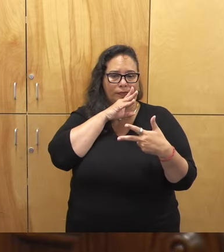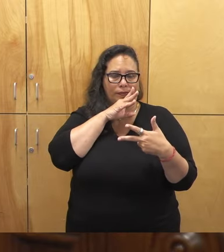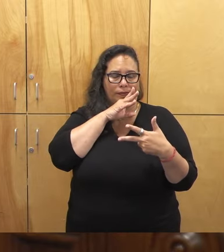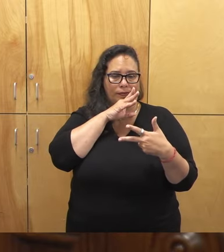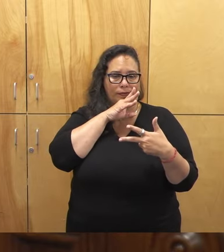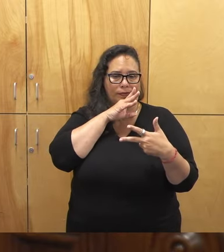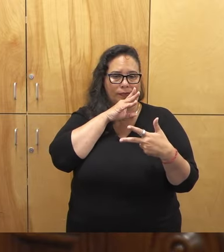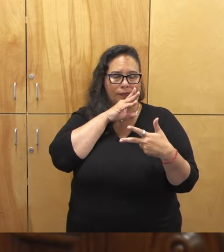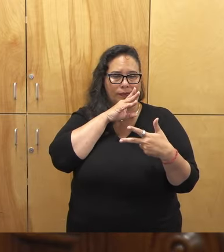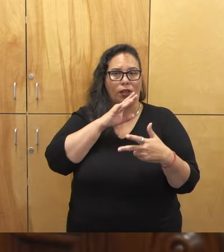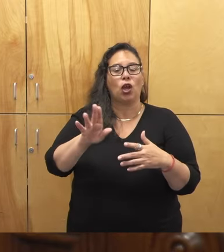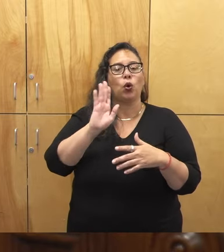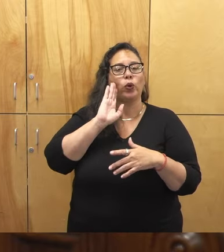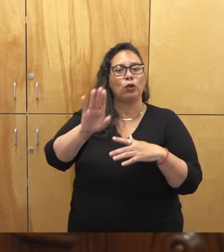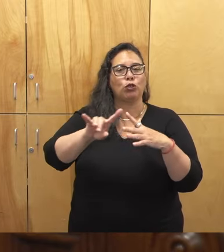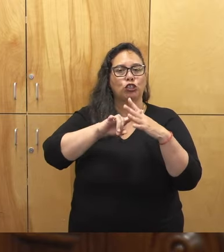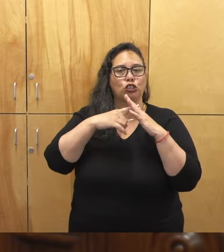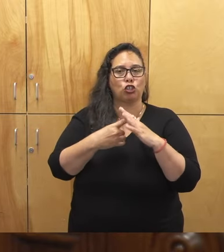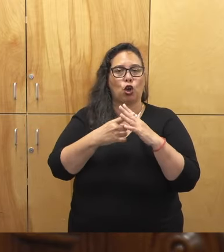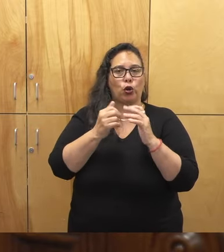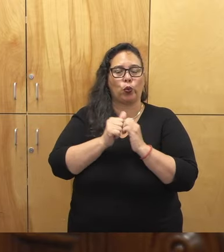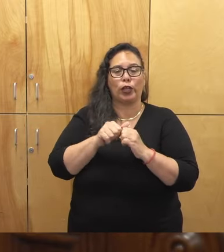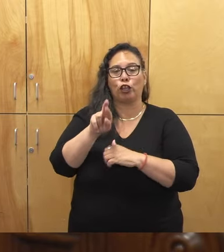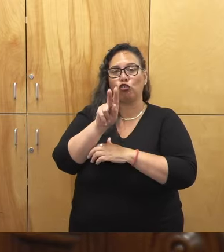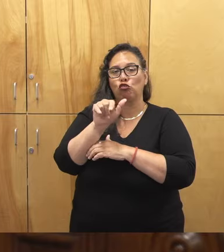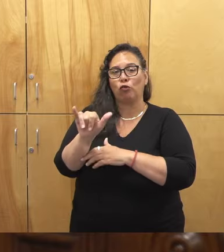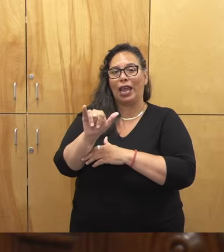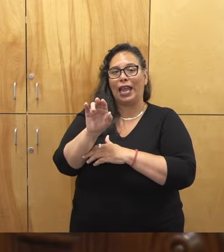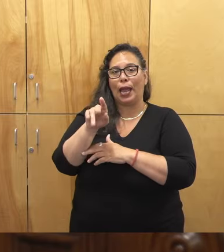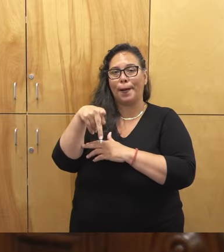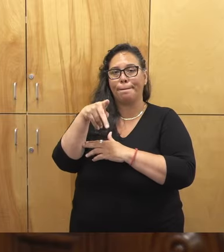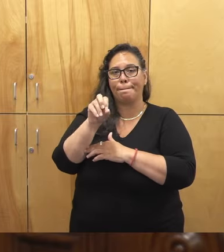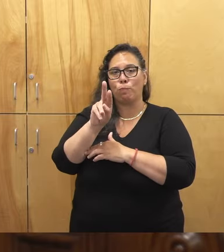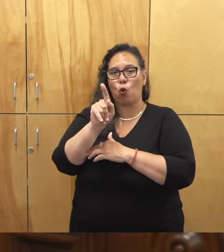okay, so we'll start with Ray Porter.